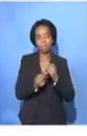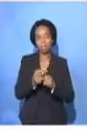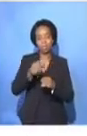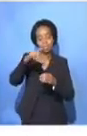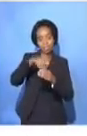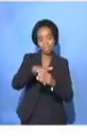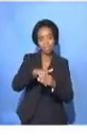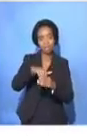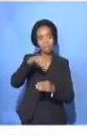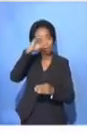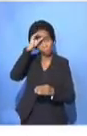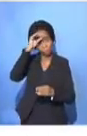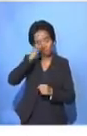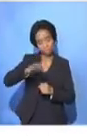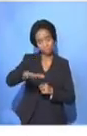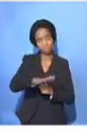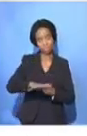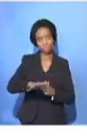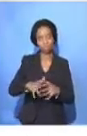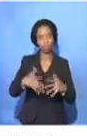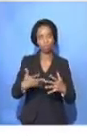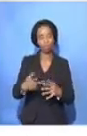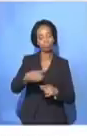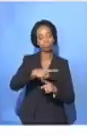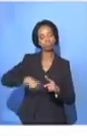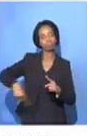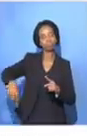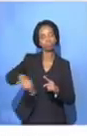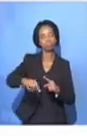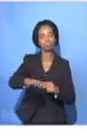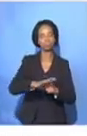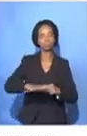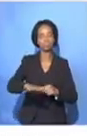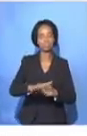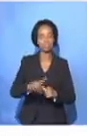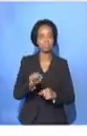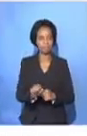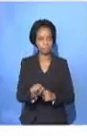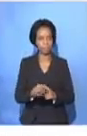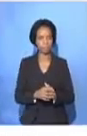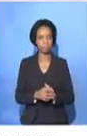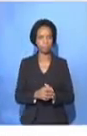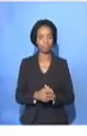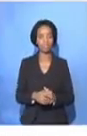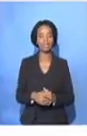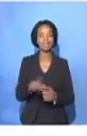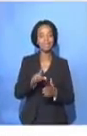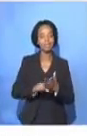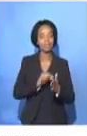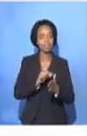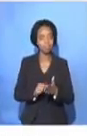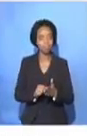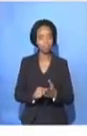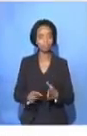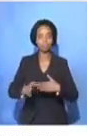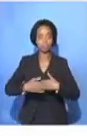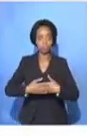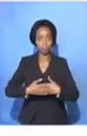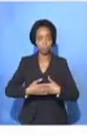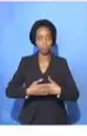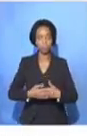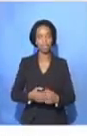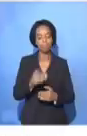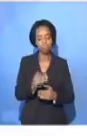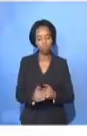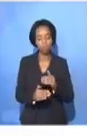the polling stations. And after the close of polling, the process of counting of